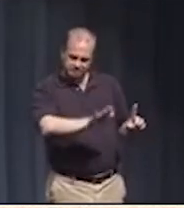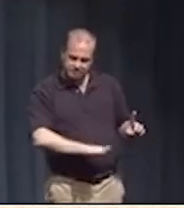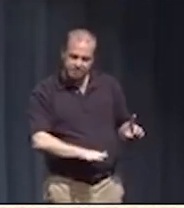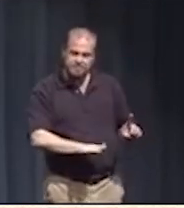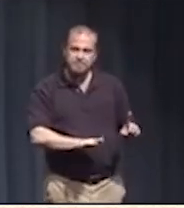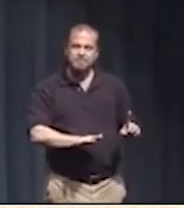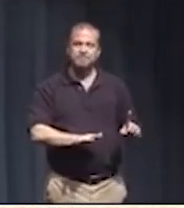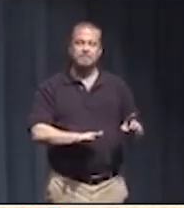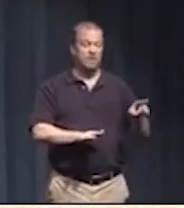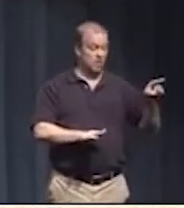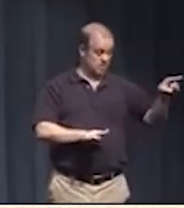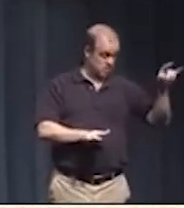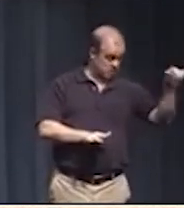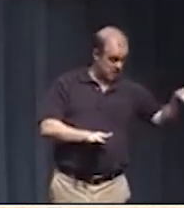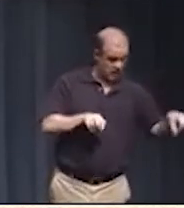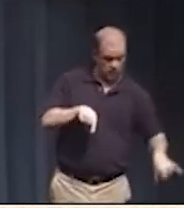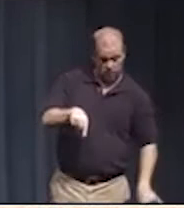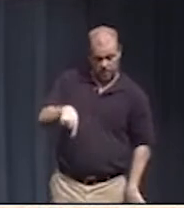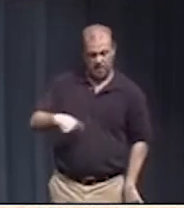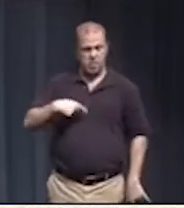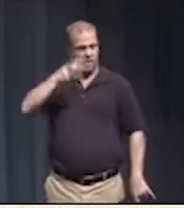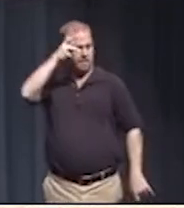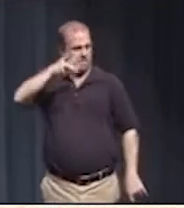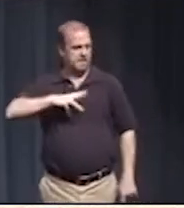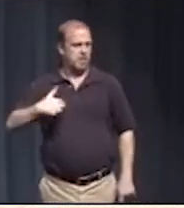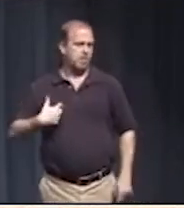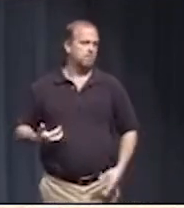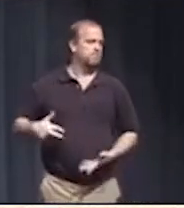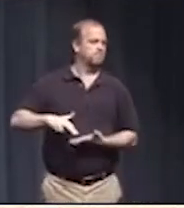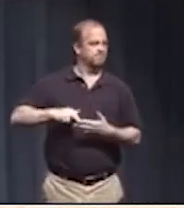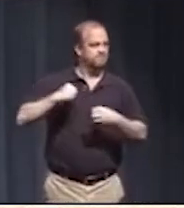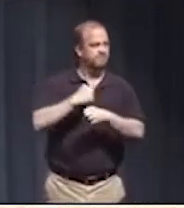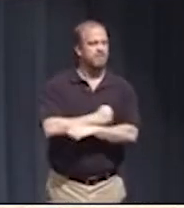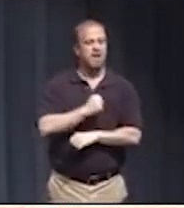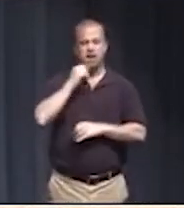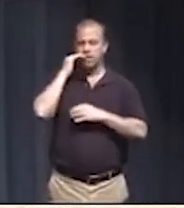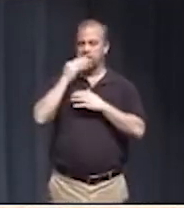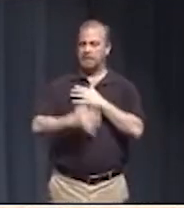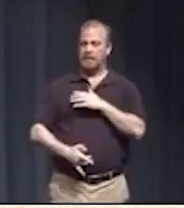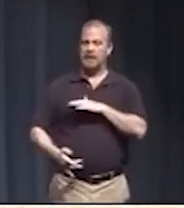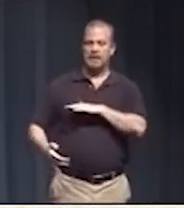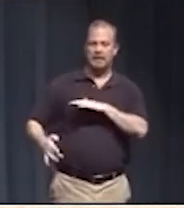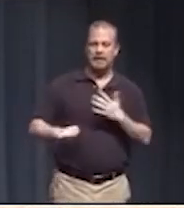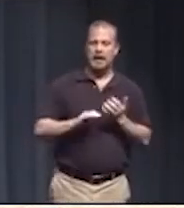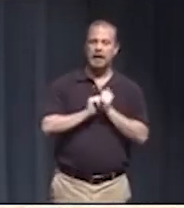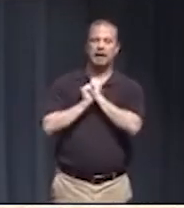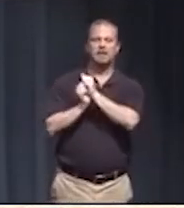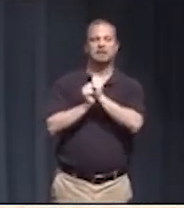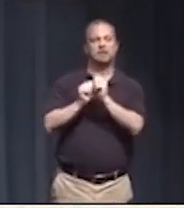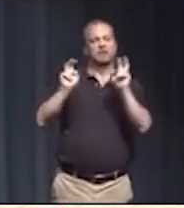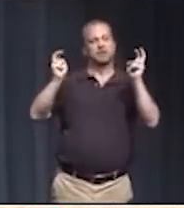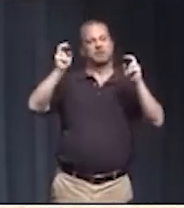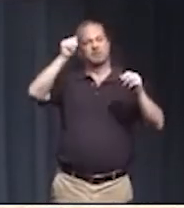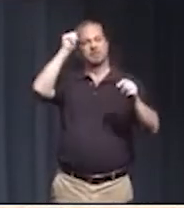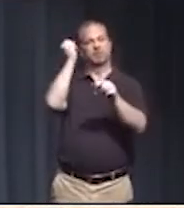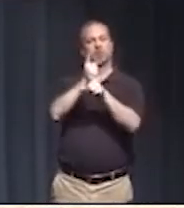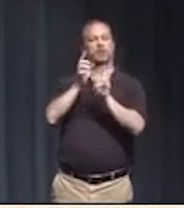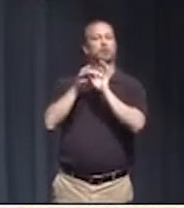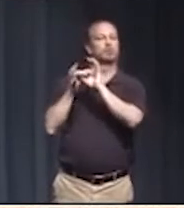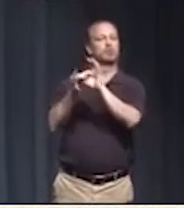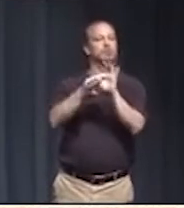are. This is what we are. We are men, and we will stand and fight and bleed together. It's that brotherhood of men, that band of